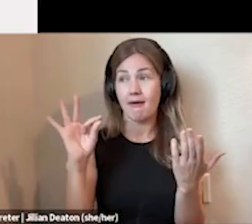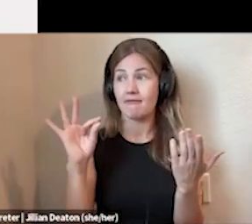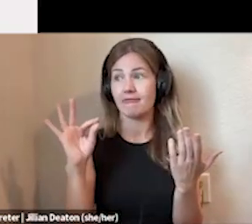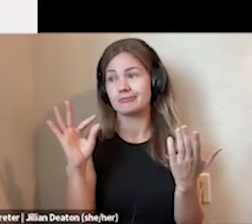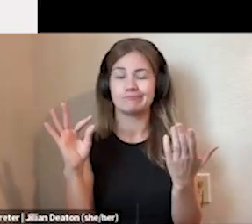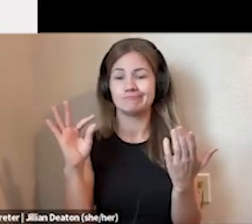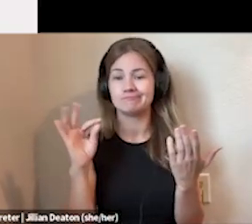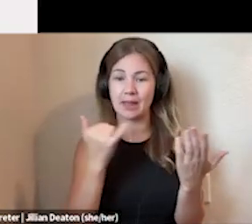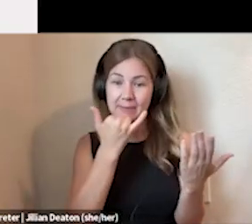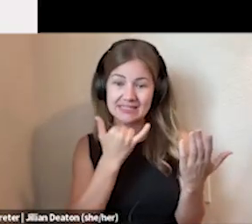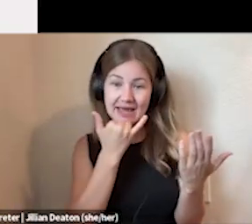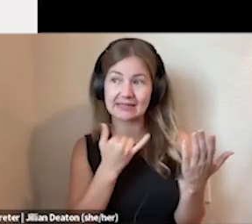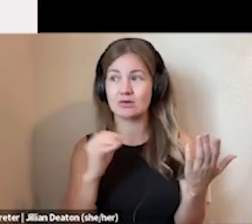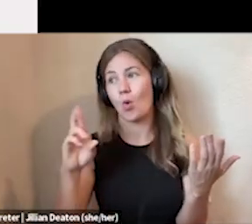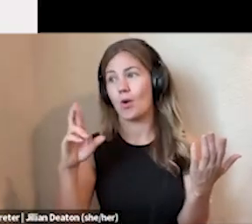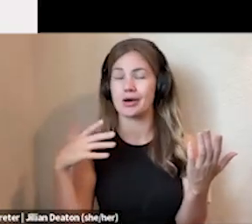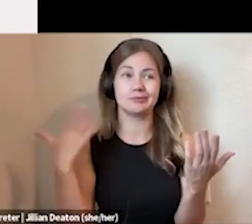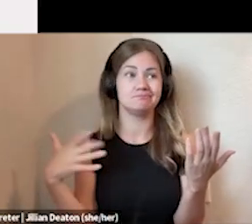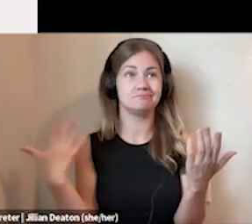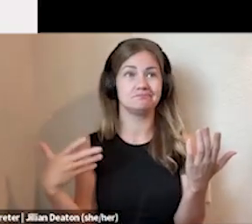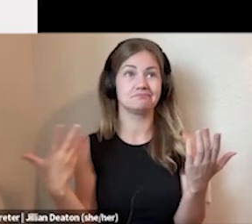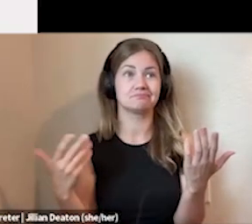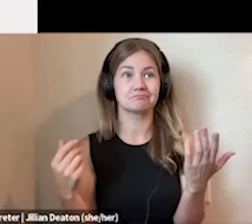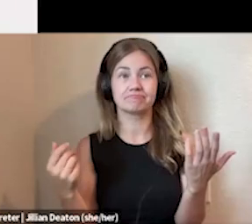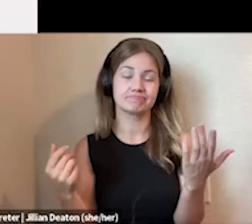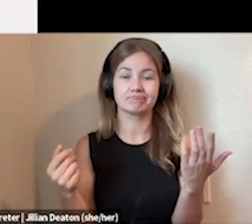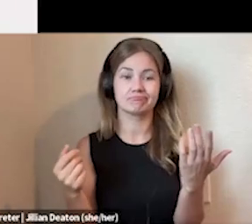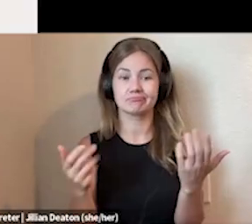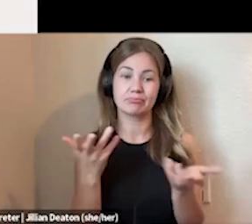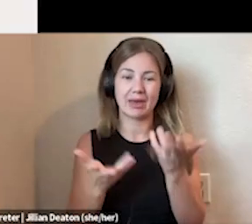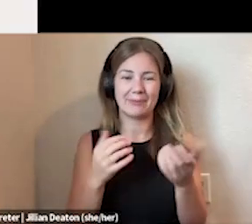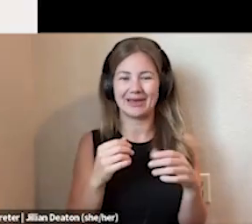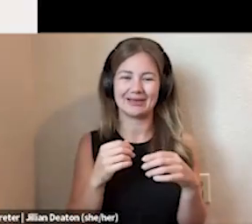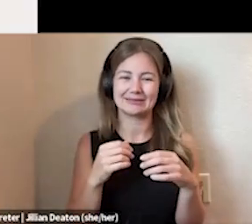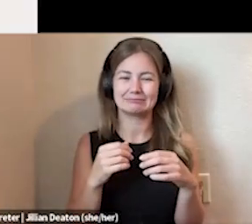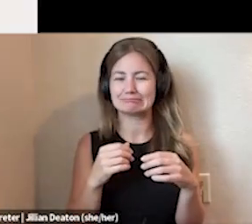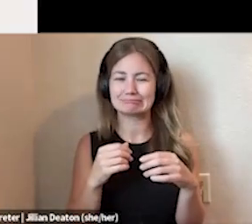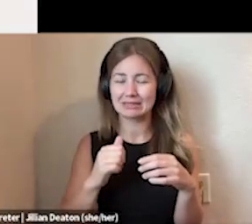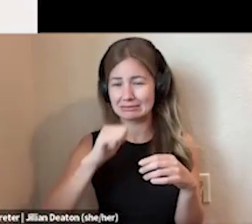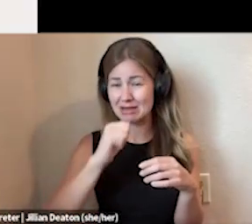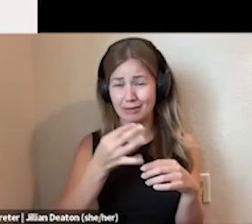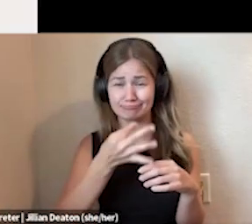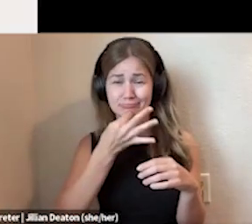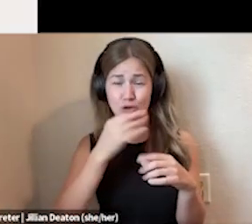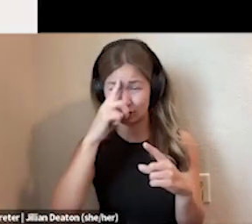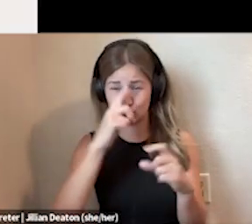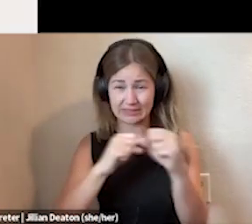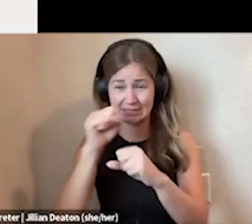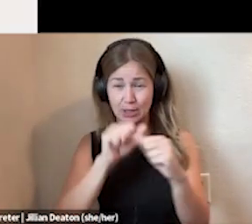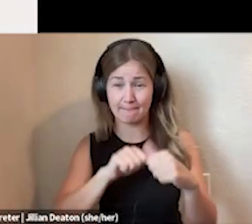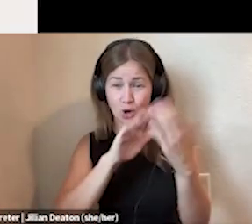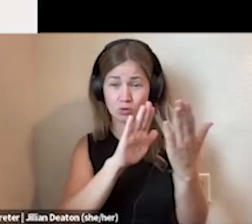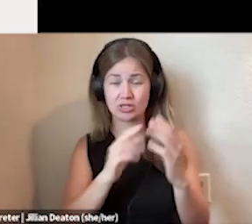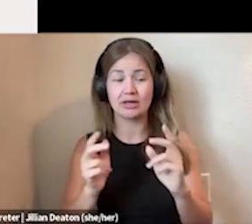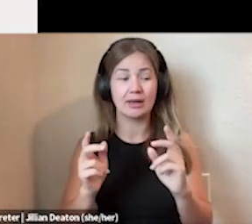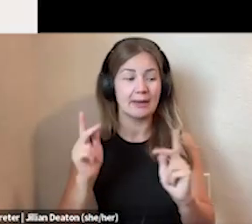would say, mistakes or maybe not as strategic approaches that people take to year-end appeal is what I